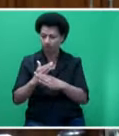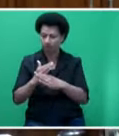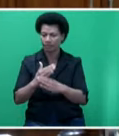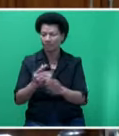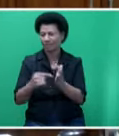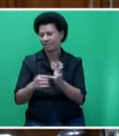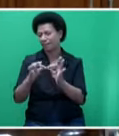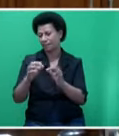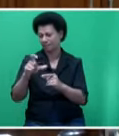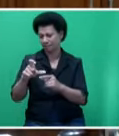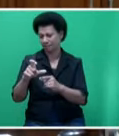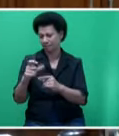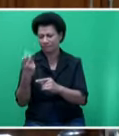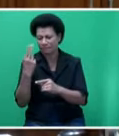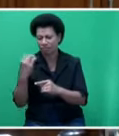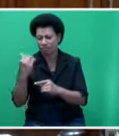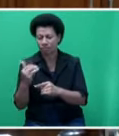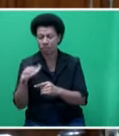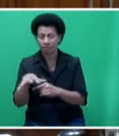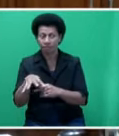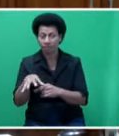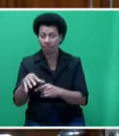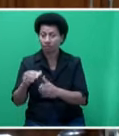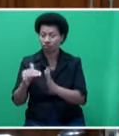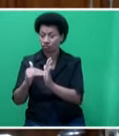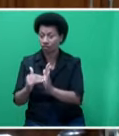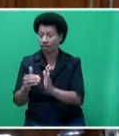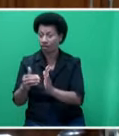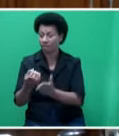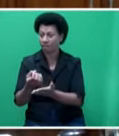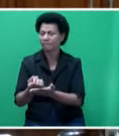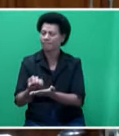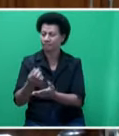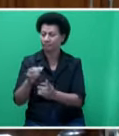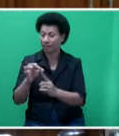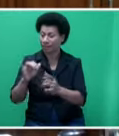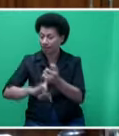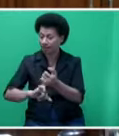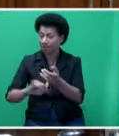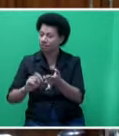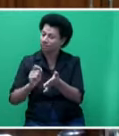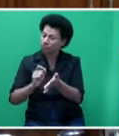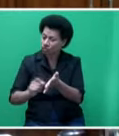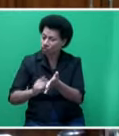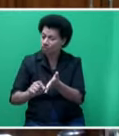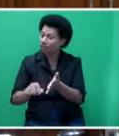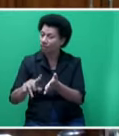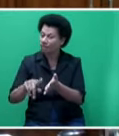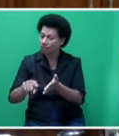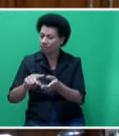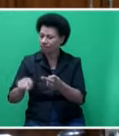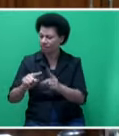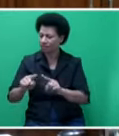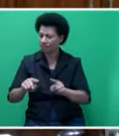it, is co-chaired by the Permanent Secretary of Economy and the Permanent Secretary of Environment, and consists of relevant government